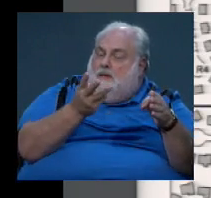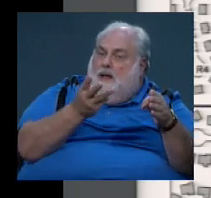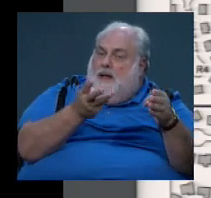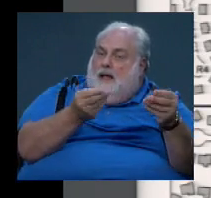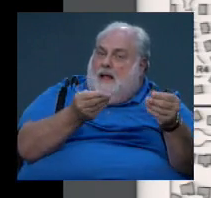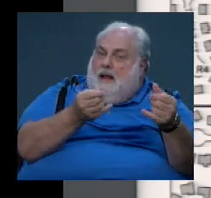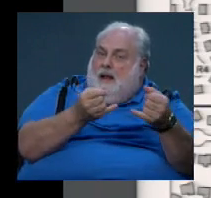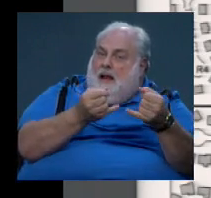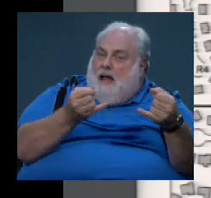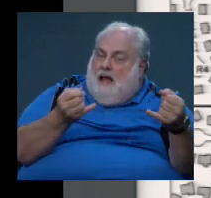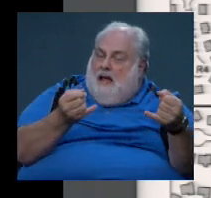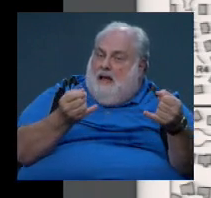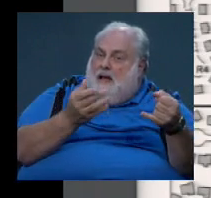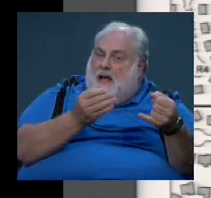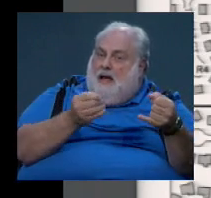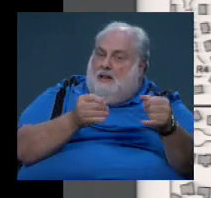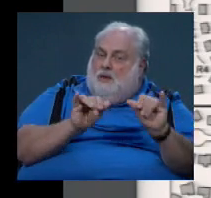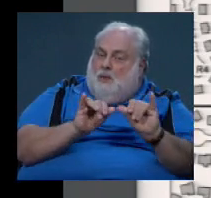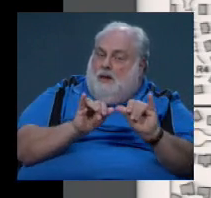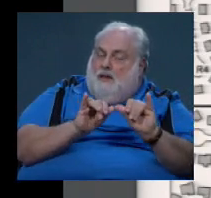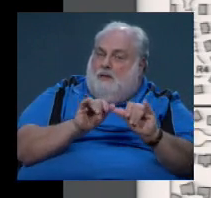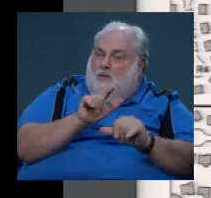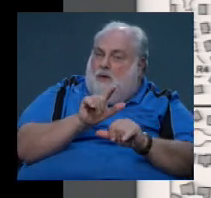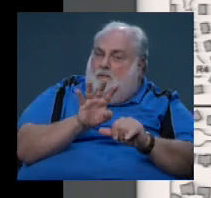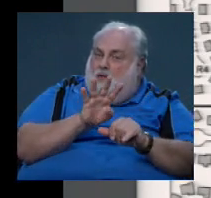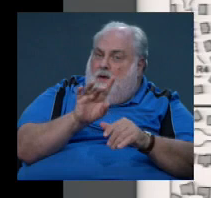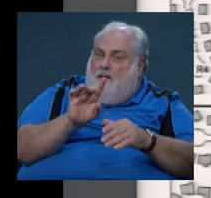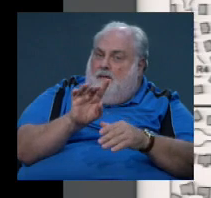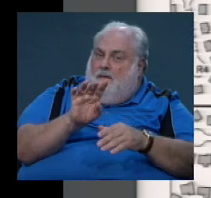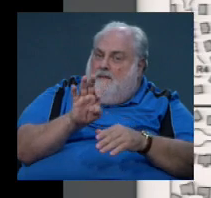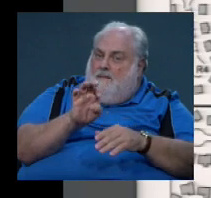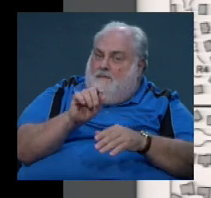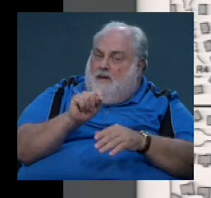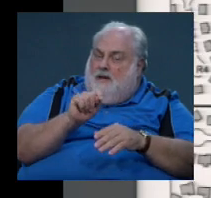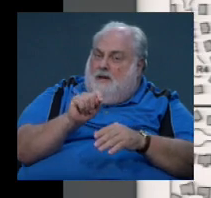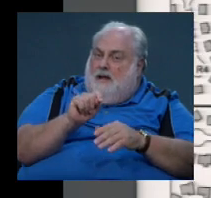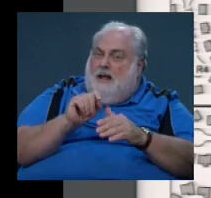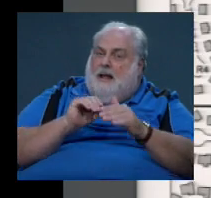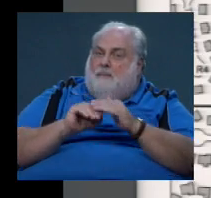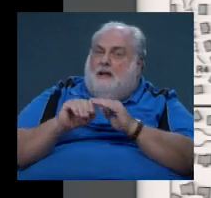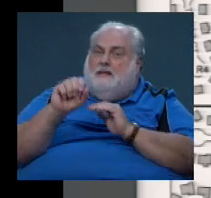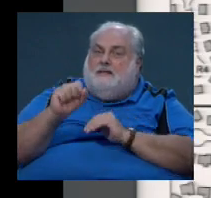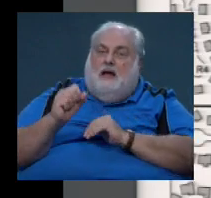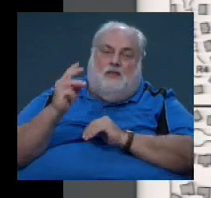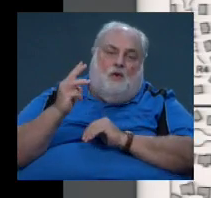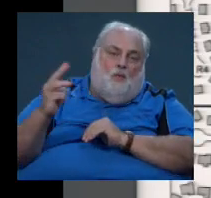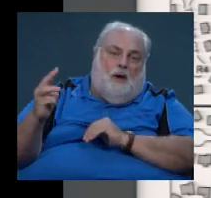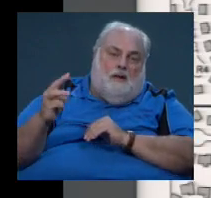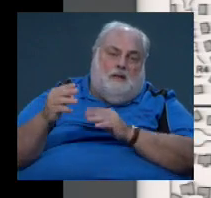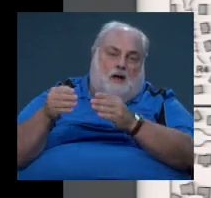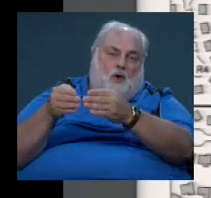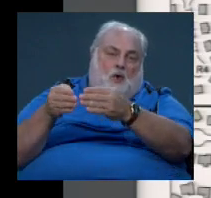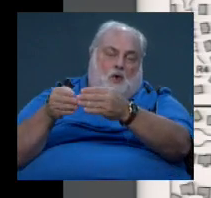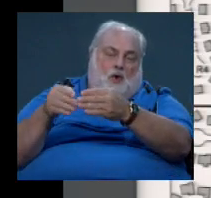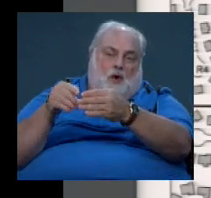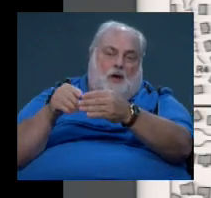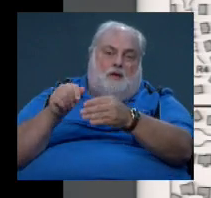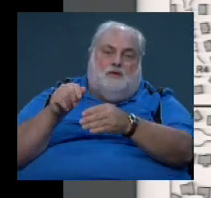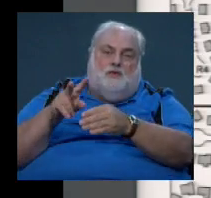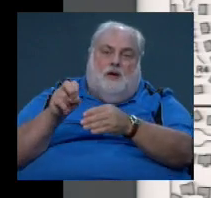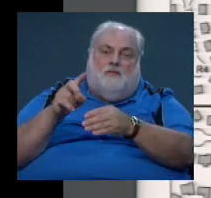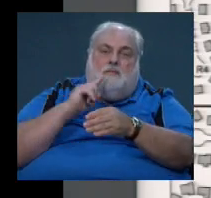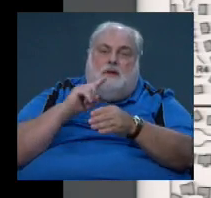maximum driveway width shall be 24 feet, and an access easement must be dedicated at the southwest corner of the property so that the driveway can